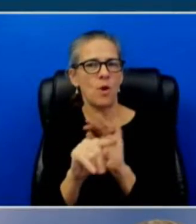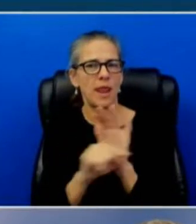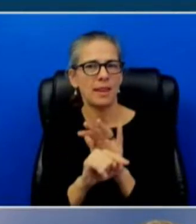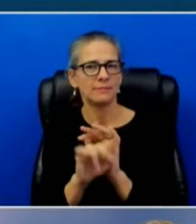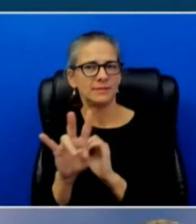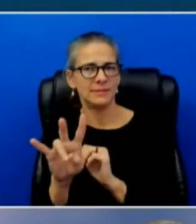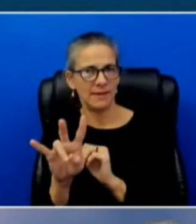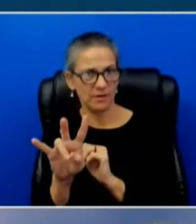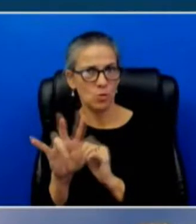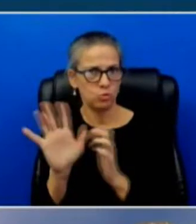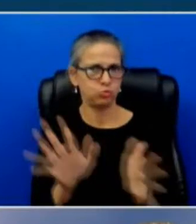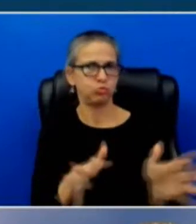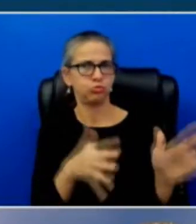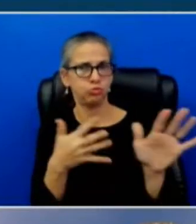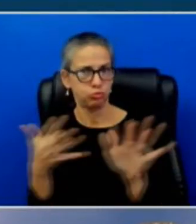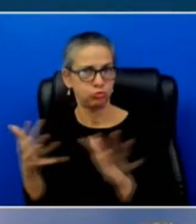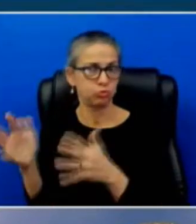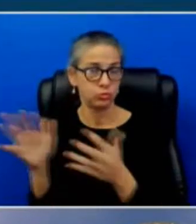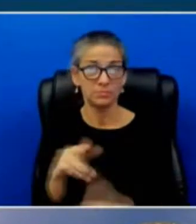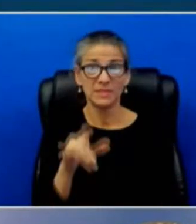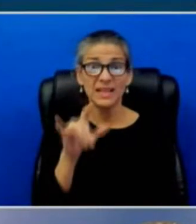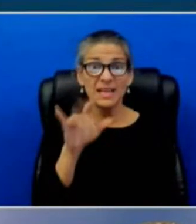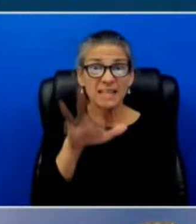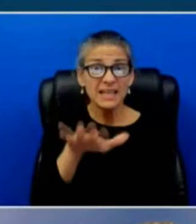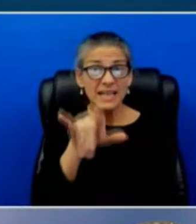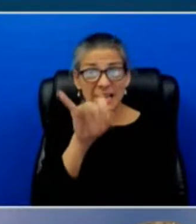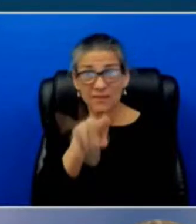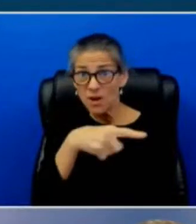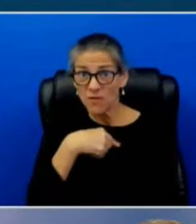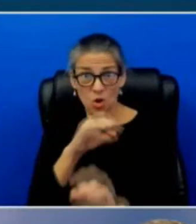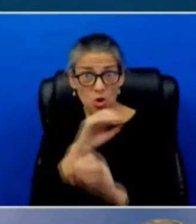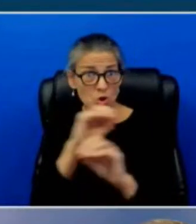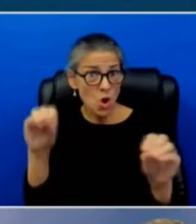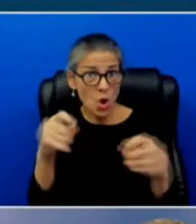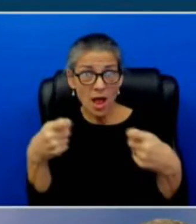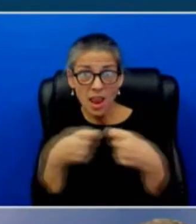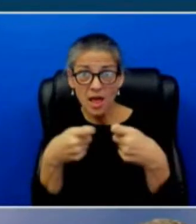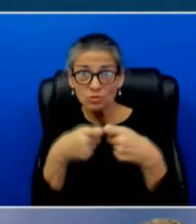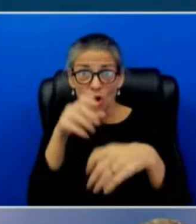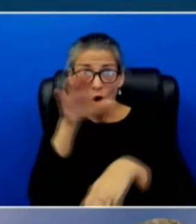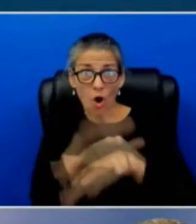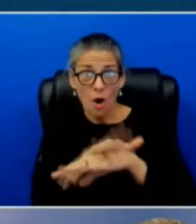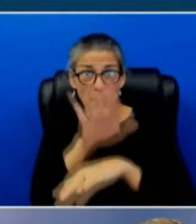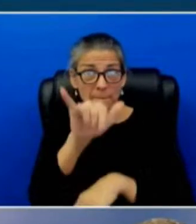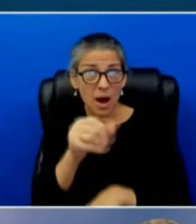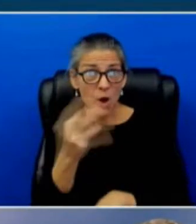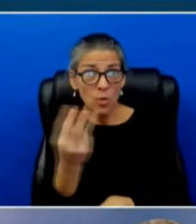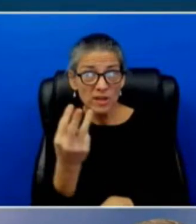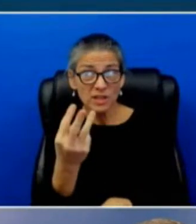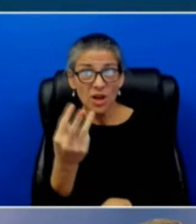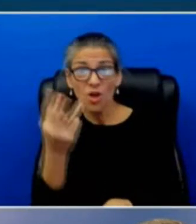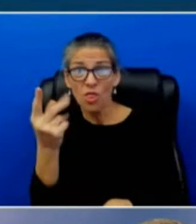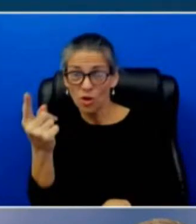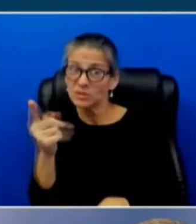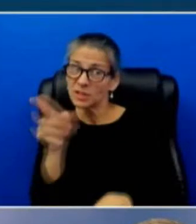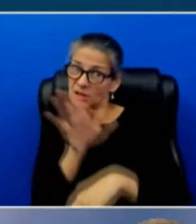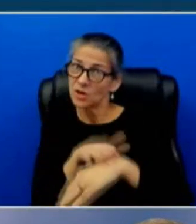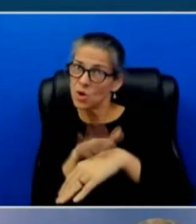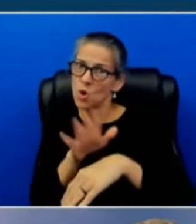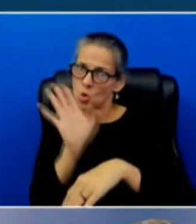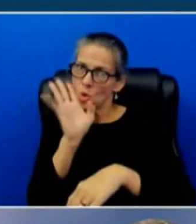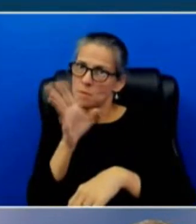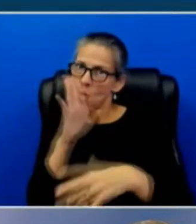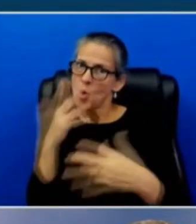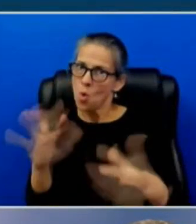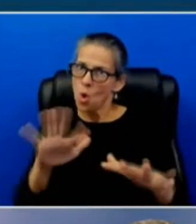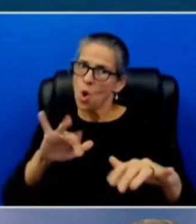if you do not have power back on by Wednesday and Thursday, it's going to get bitterly cold. You're going to need to find